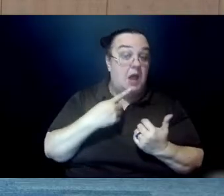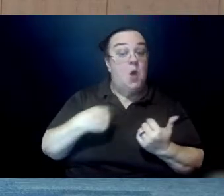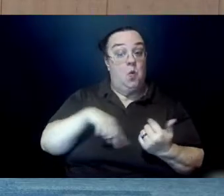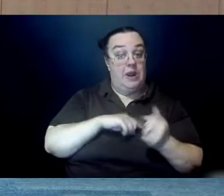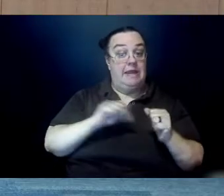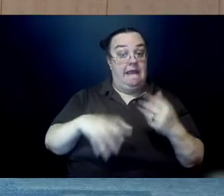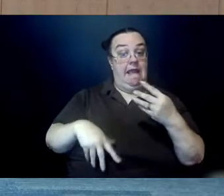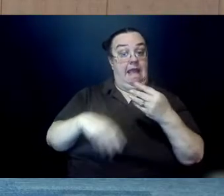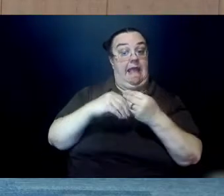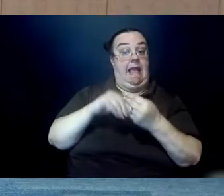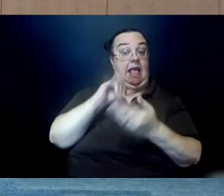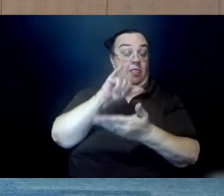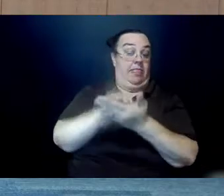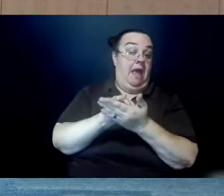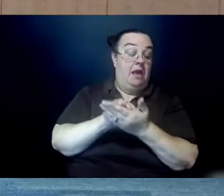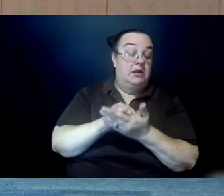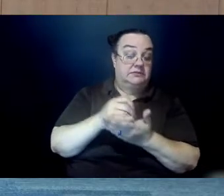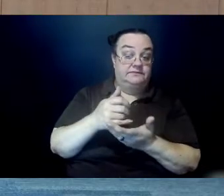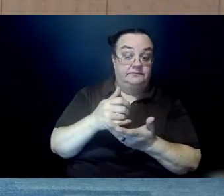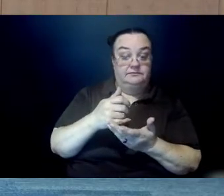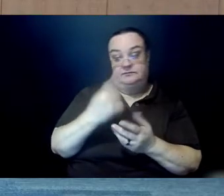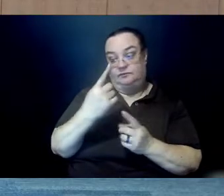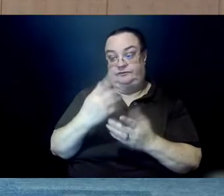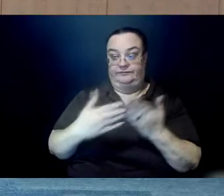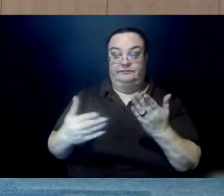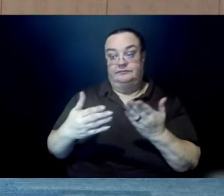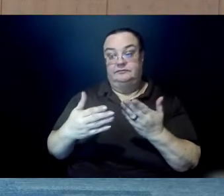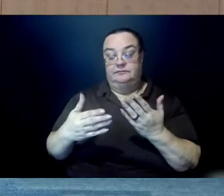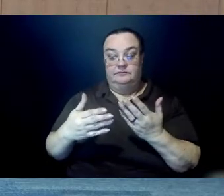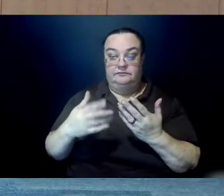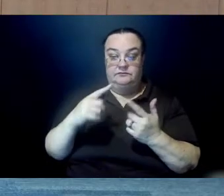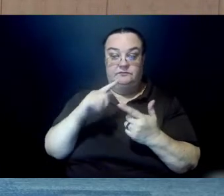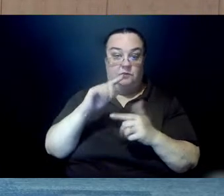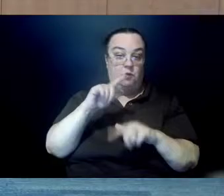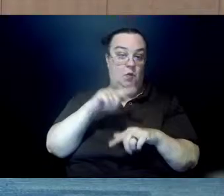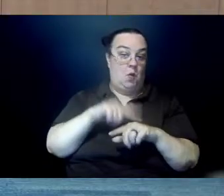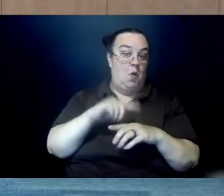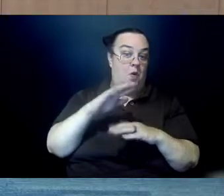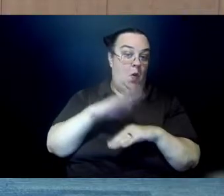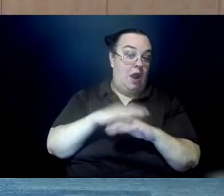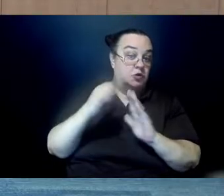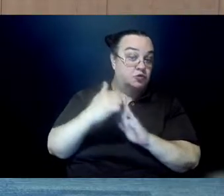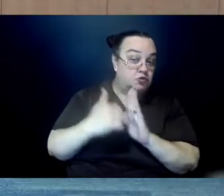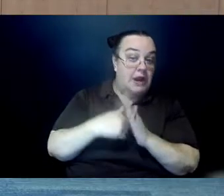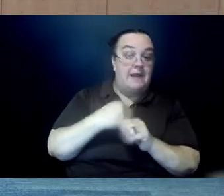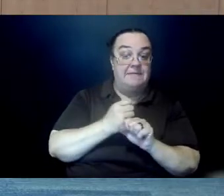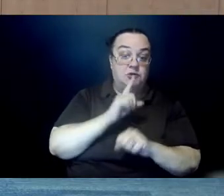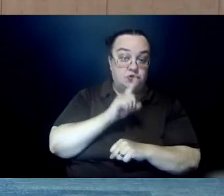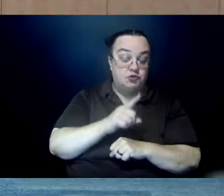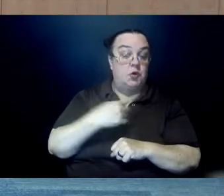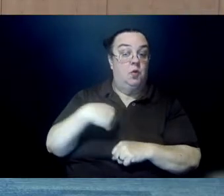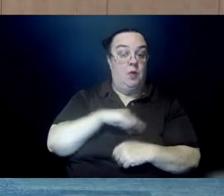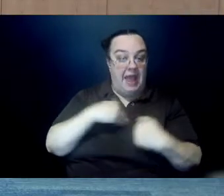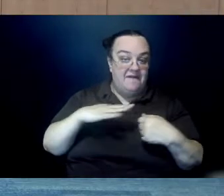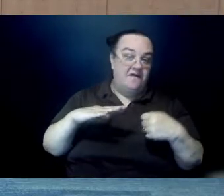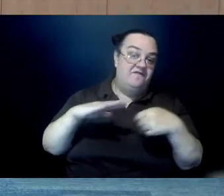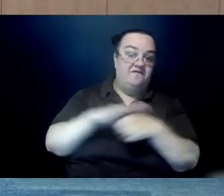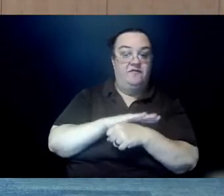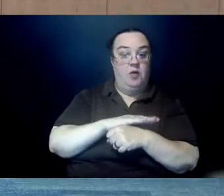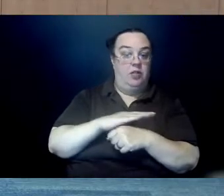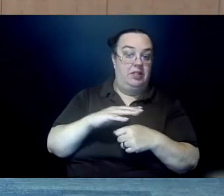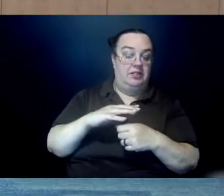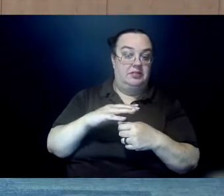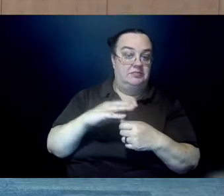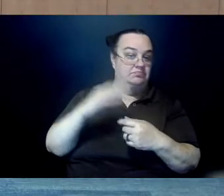that one item to an agenda and make sure we're coming in with fully formed opinions on it.